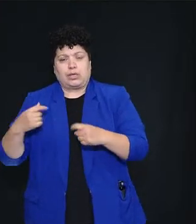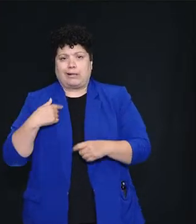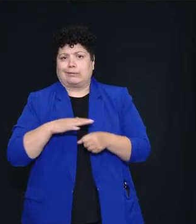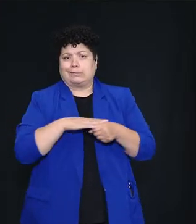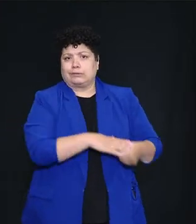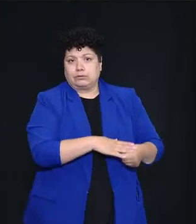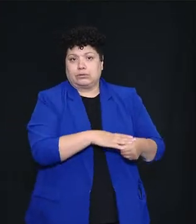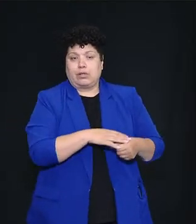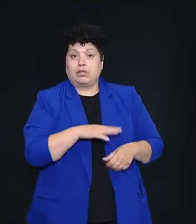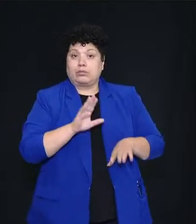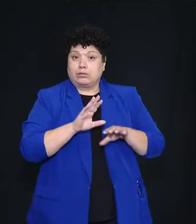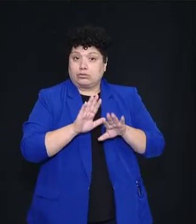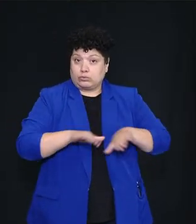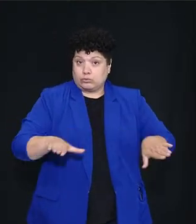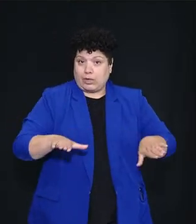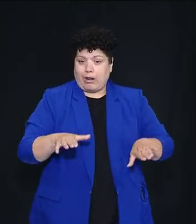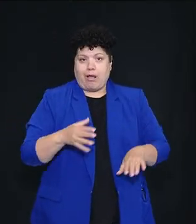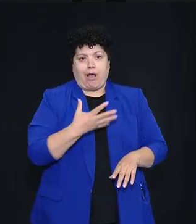children from their families,